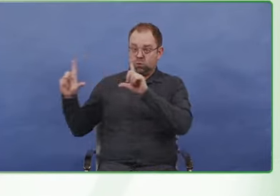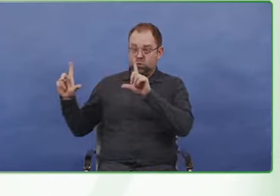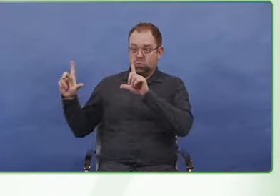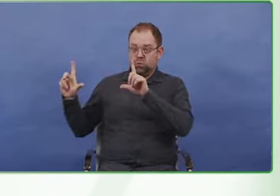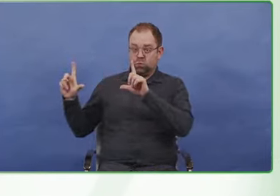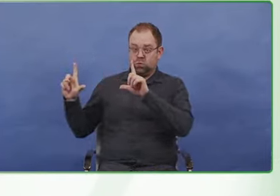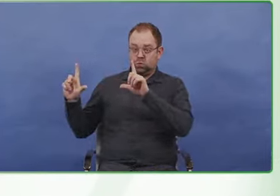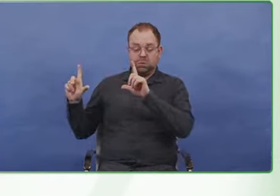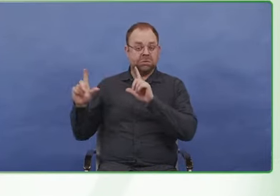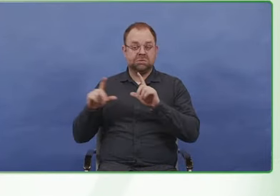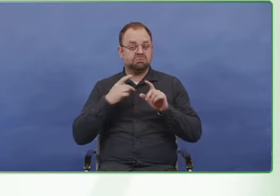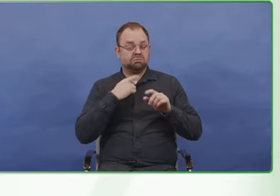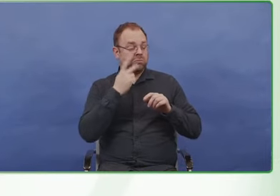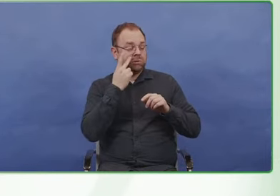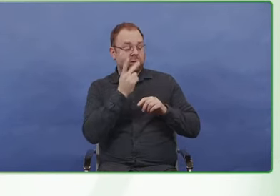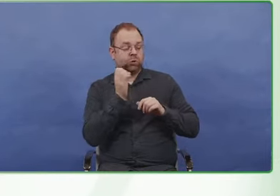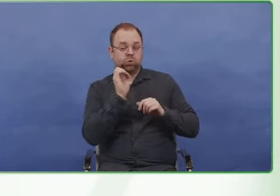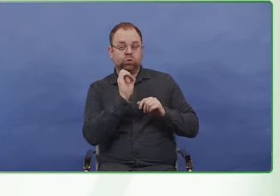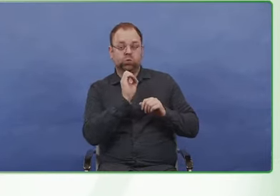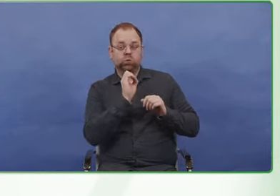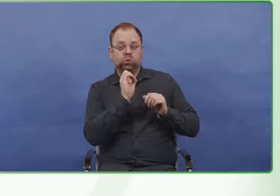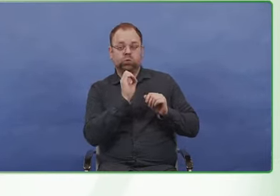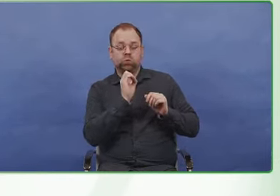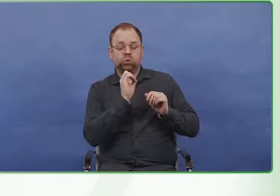Yeah, great.